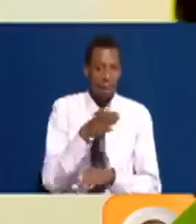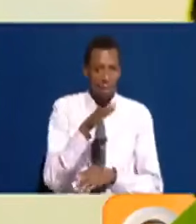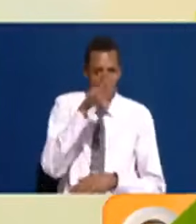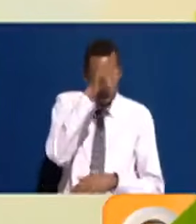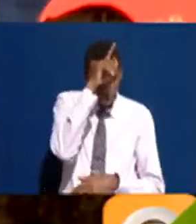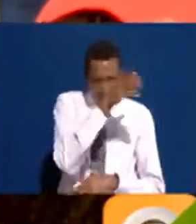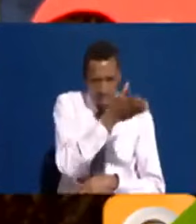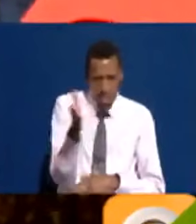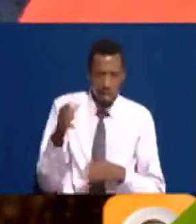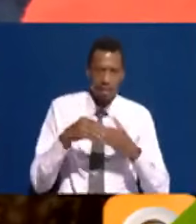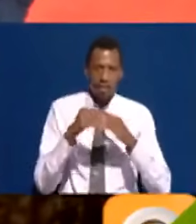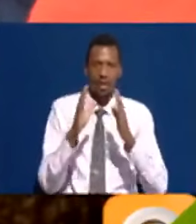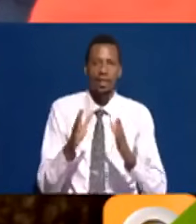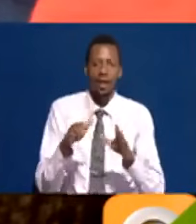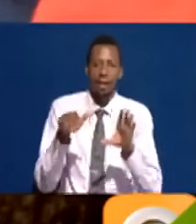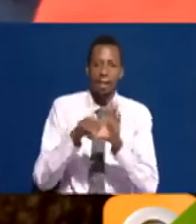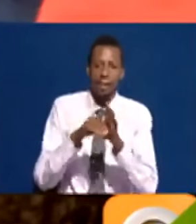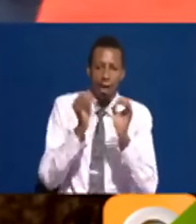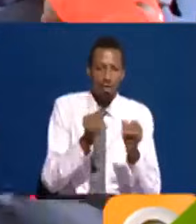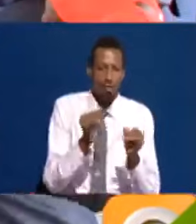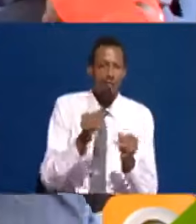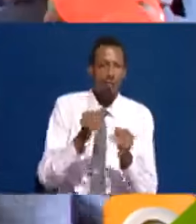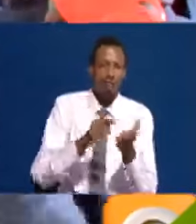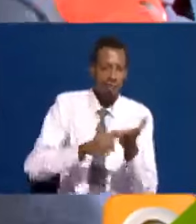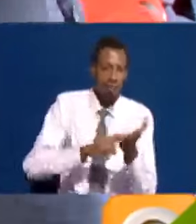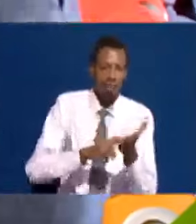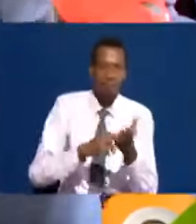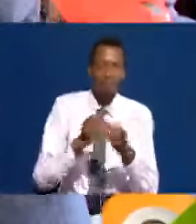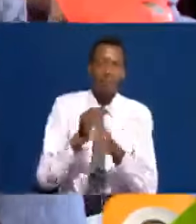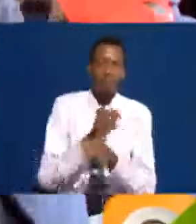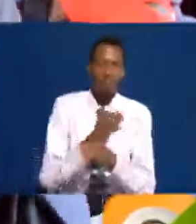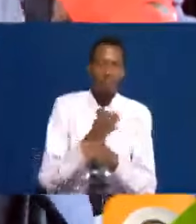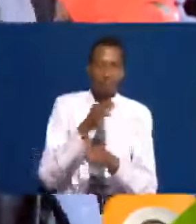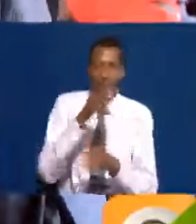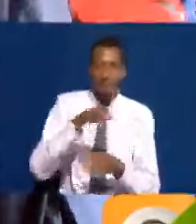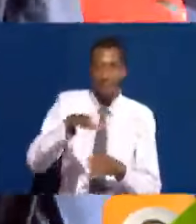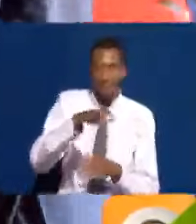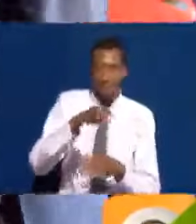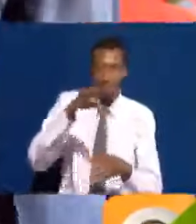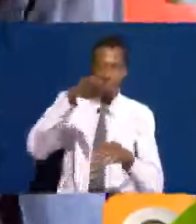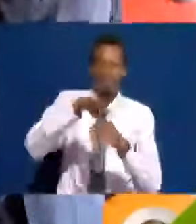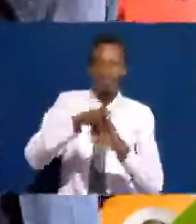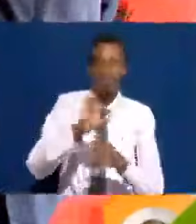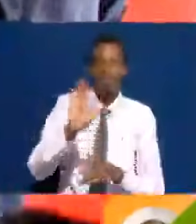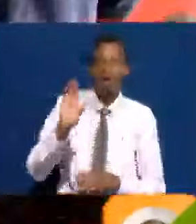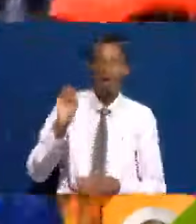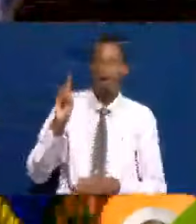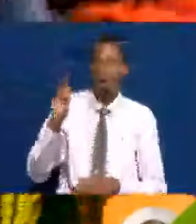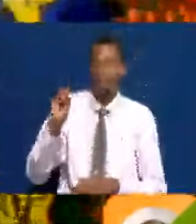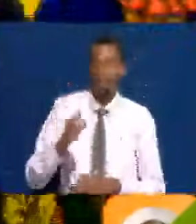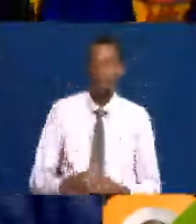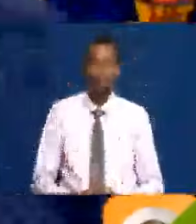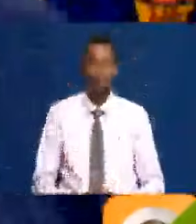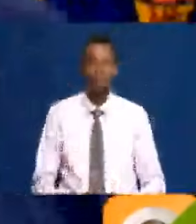membership registration drive ahead of the party's grassroots elections. Stephen Leto, Citizen TV.